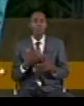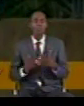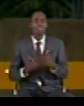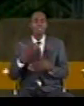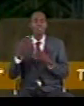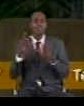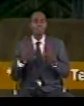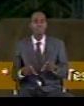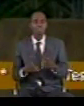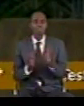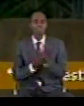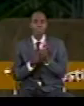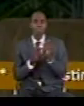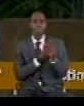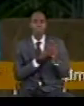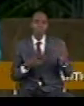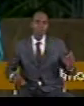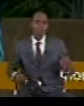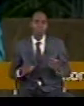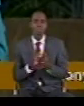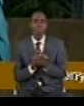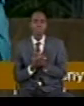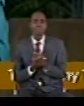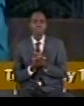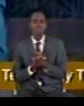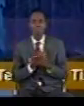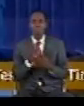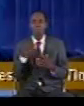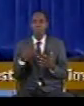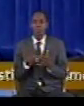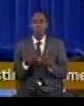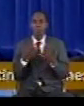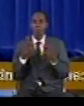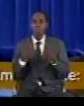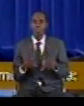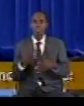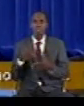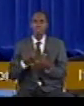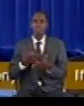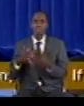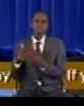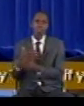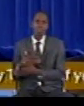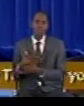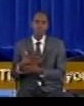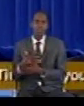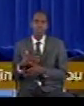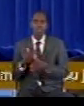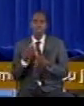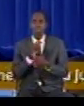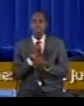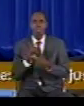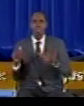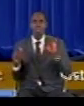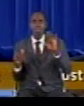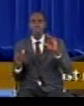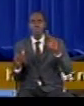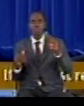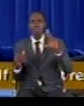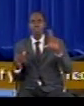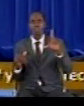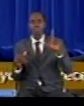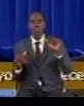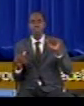the Lord. The person standing here by my side is a Fulani woman by name